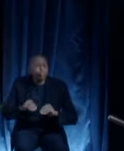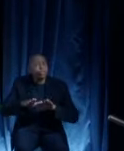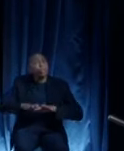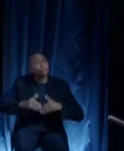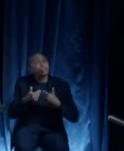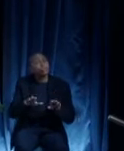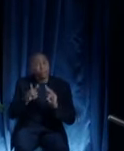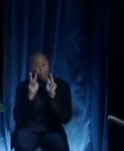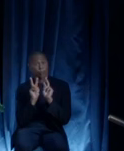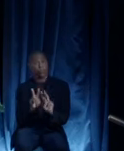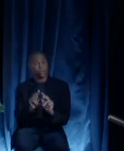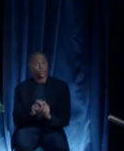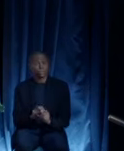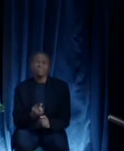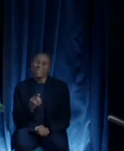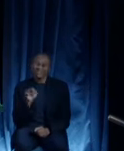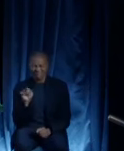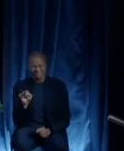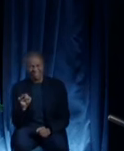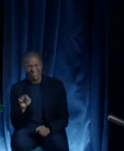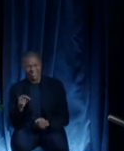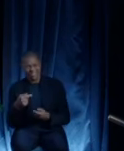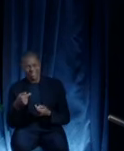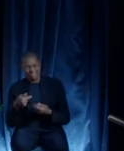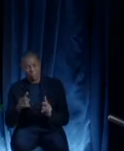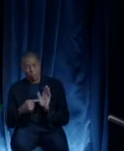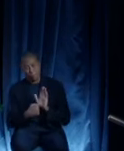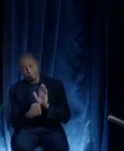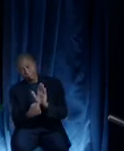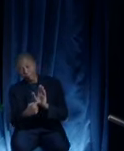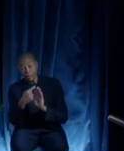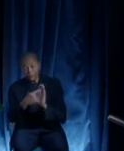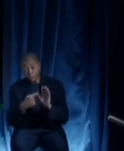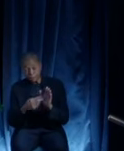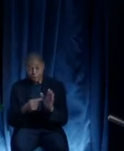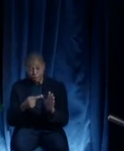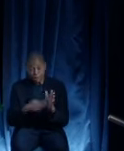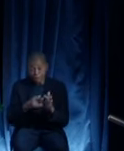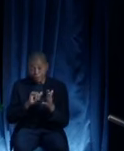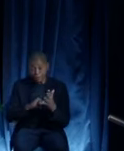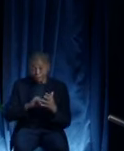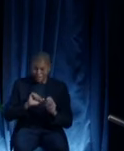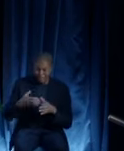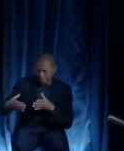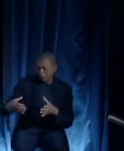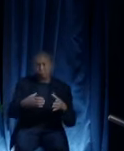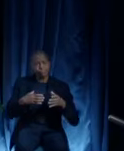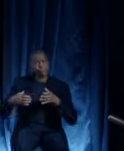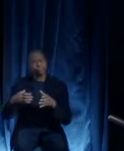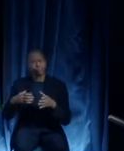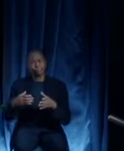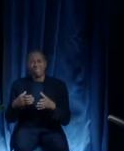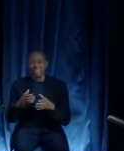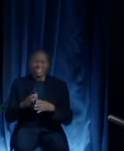many problems with that portrayal of James and his court. It's just